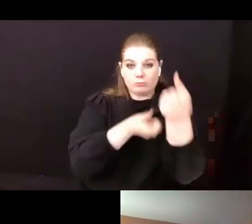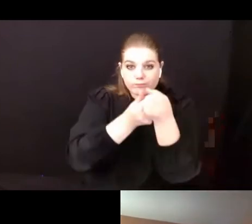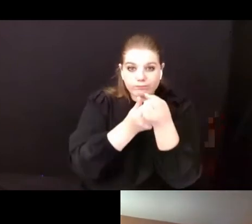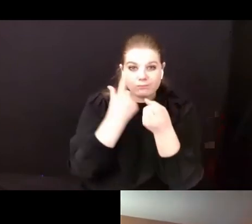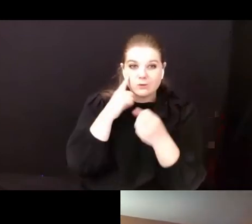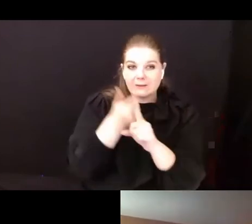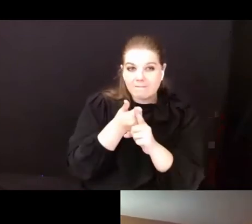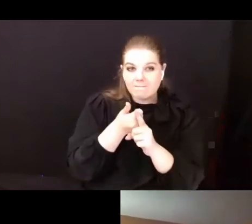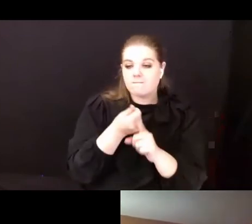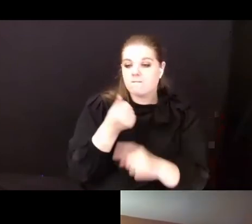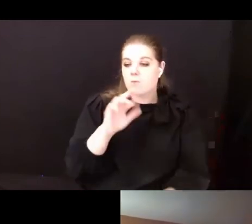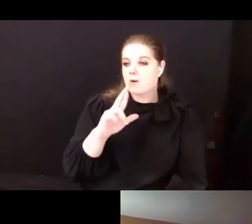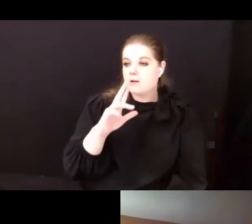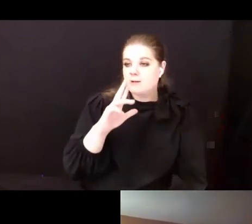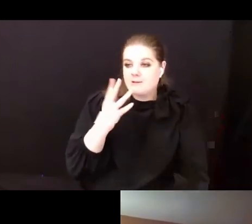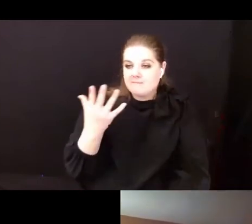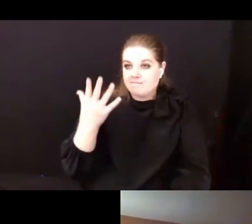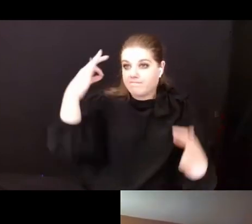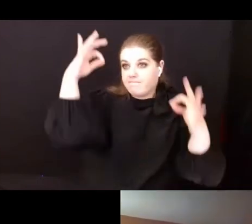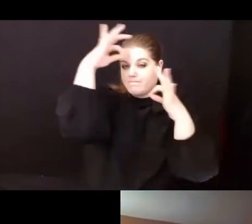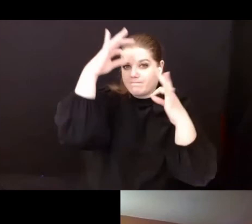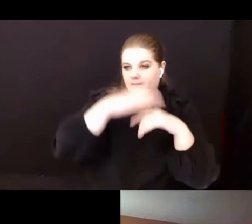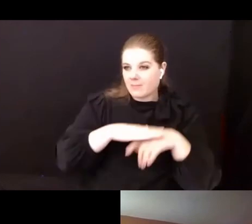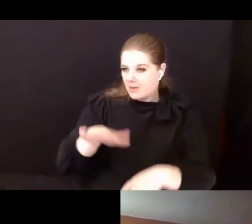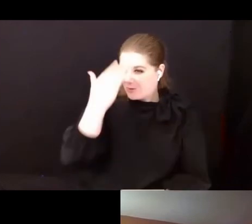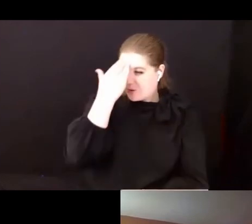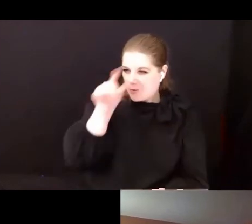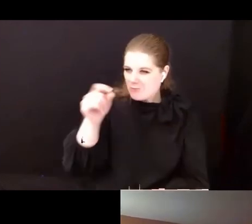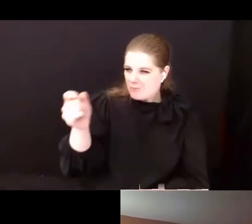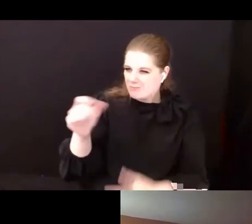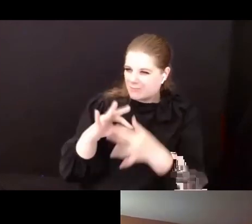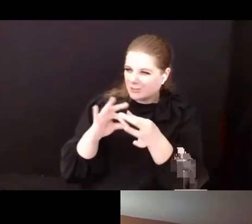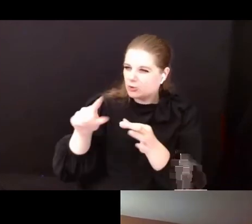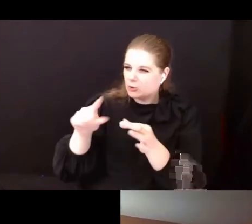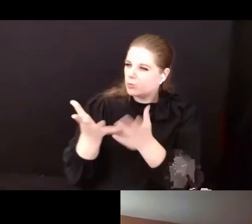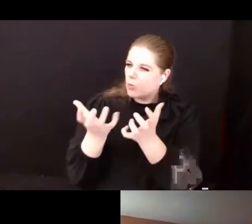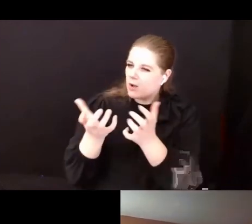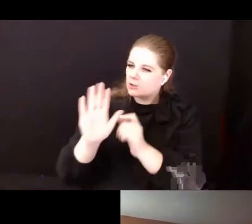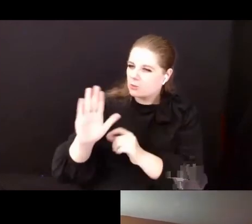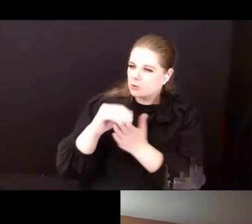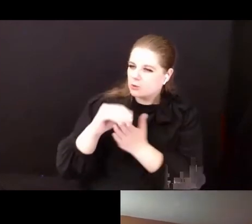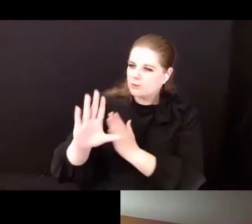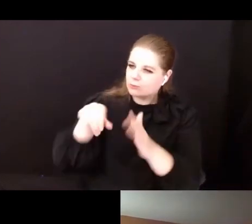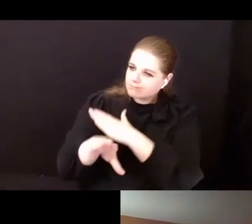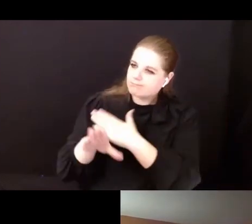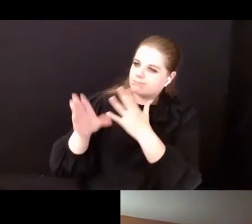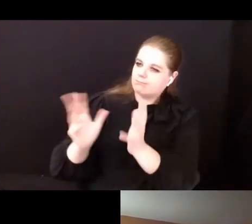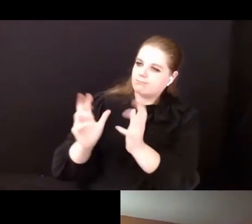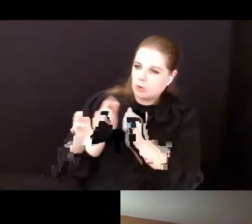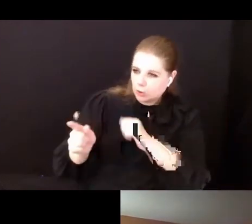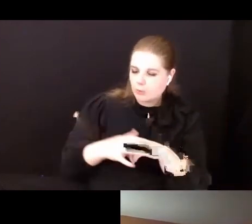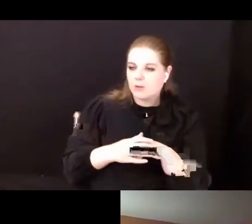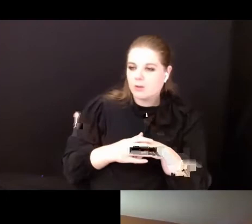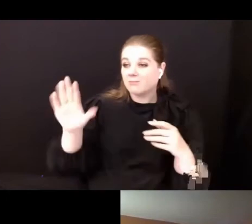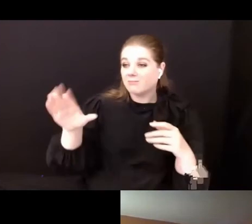that you asked your students to come in and have a conversation with you. What about those students who have